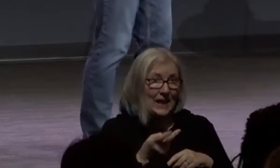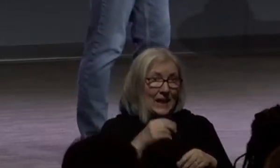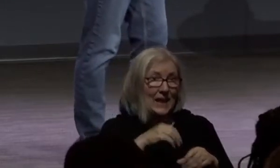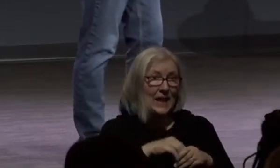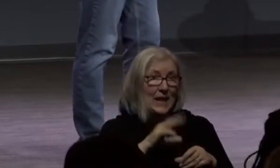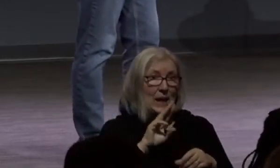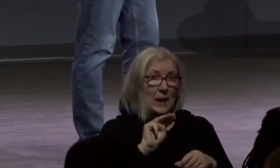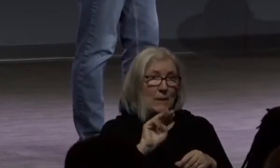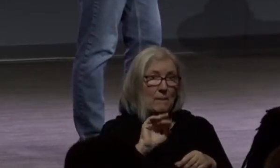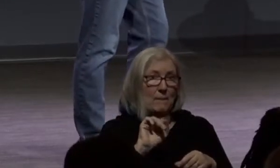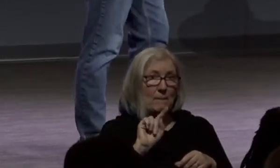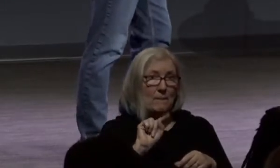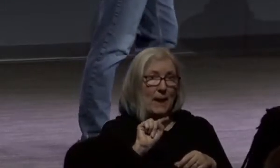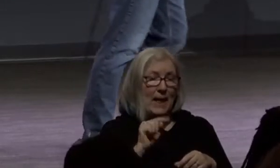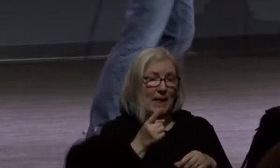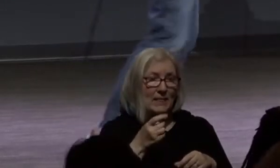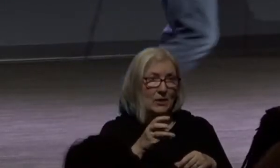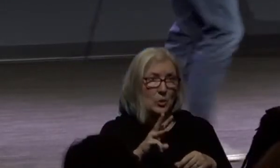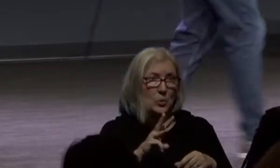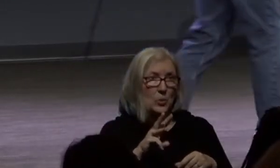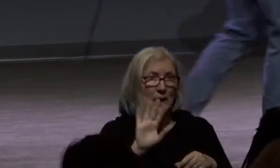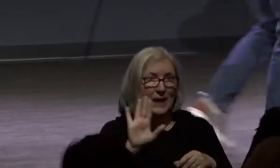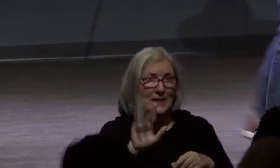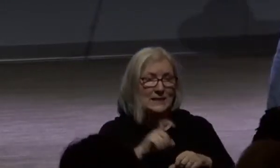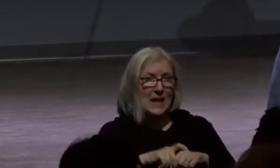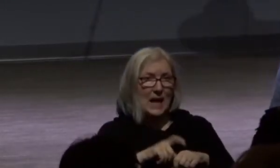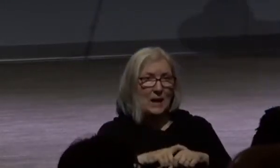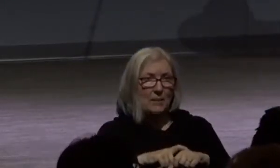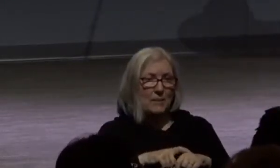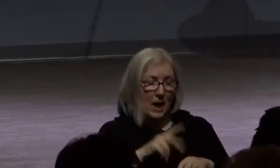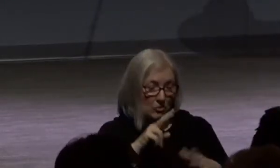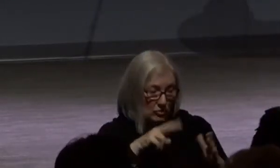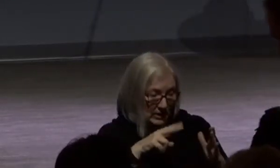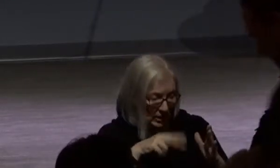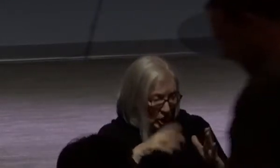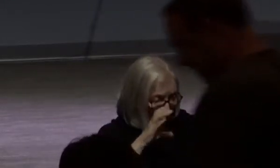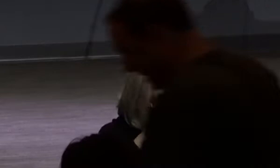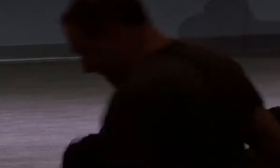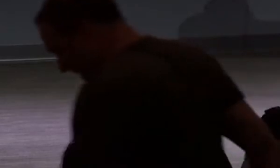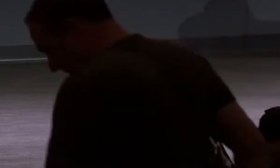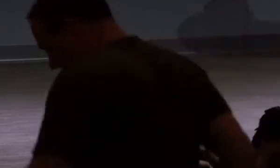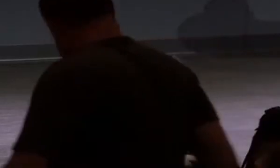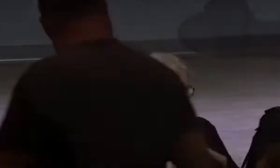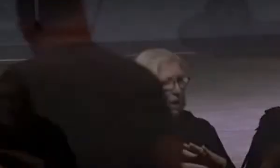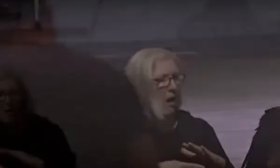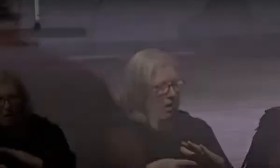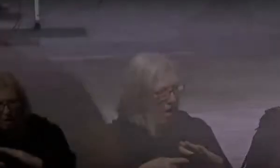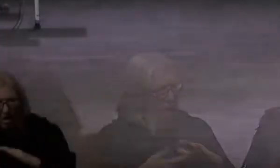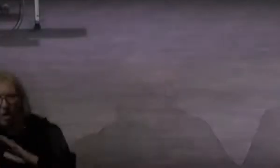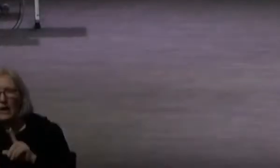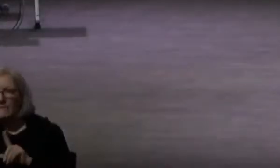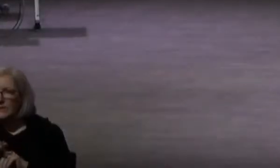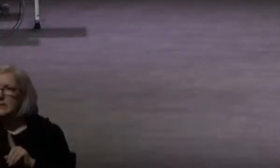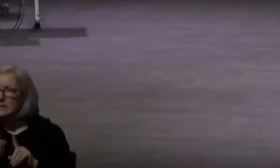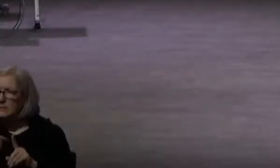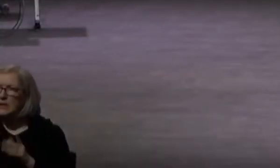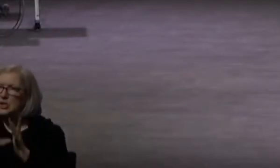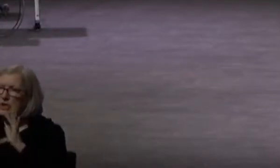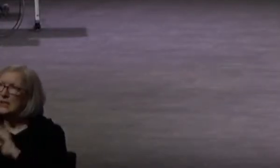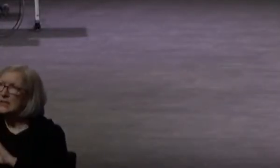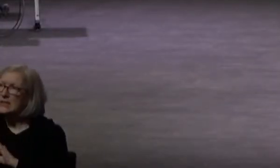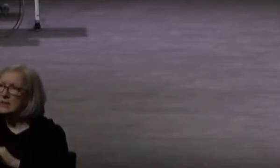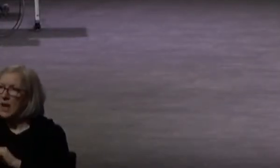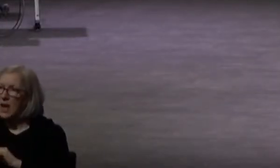Matthew's day, I've become more convinced that Jesus is the Son of God. So we're going to continue moving forward. We're going to look at a real